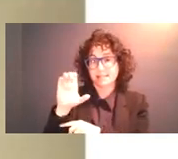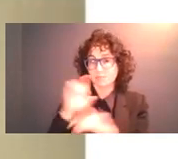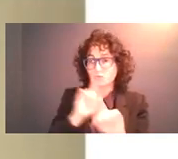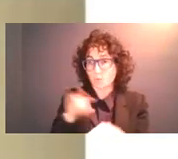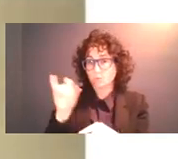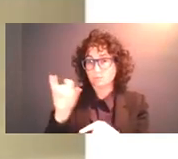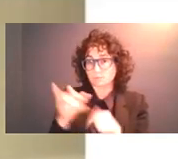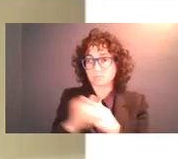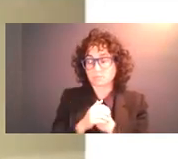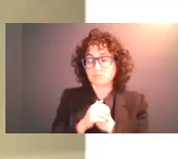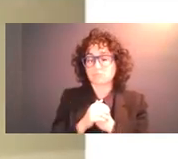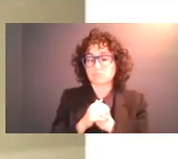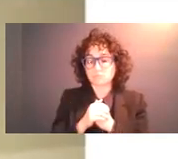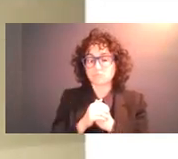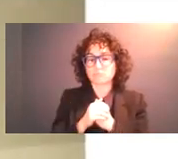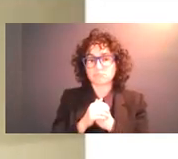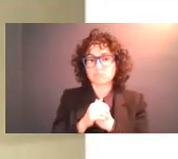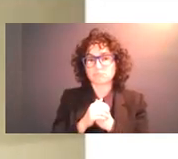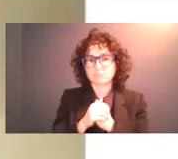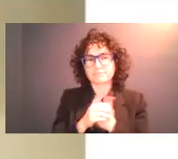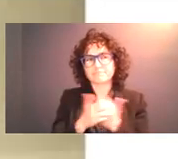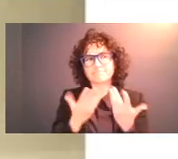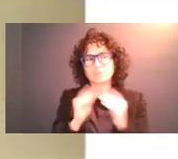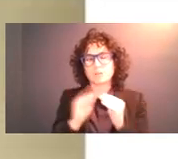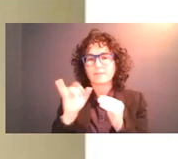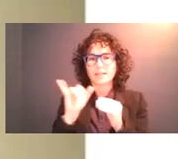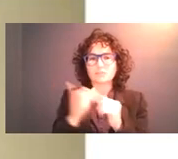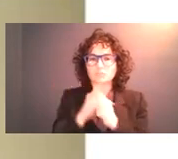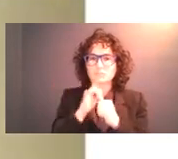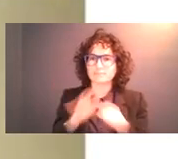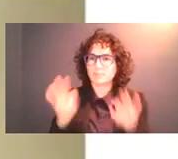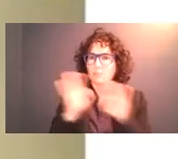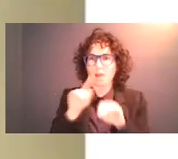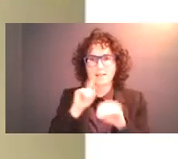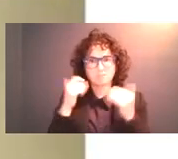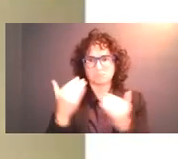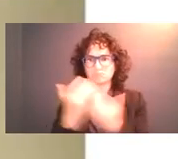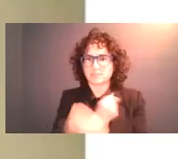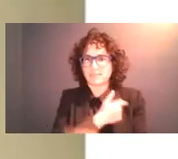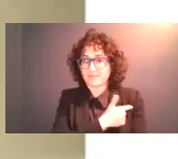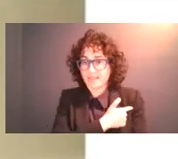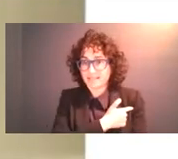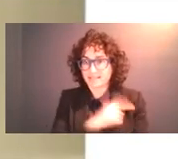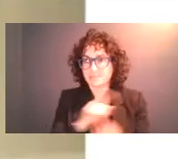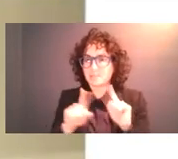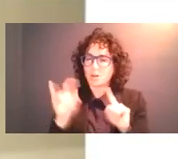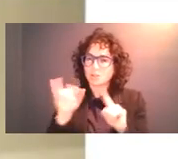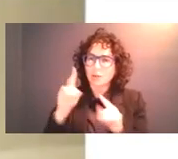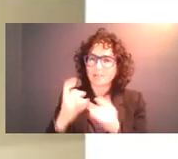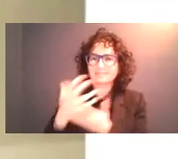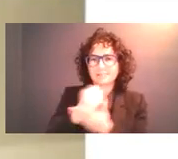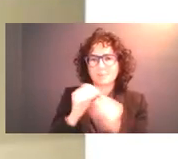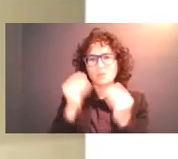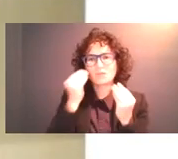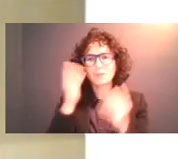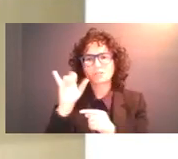was more of an imperative thing that I get this vaccination, but it was more, I needed more information. Just because you say